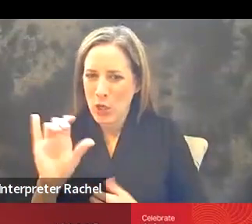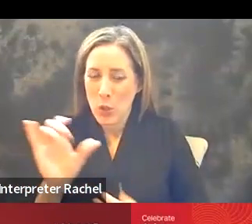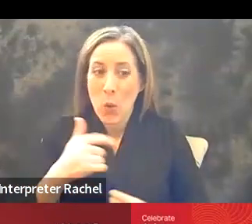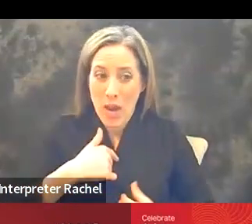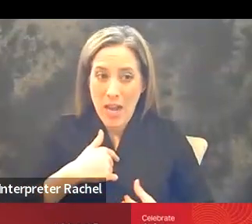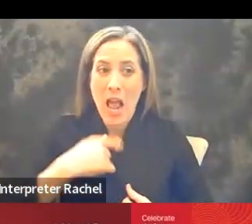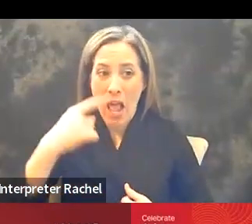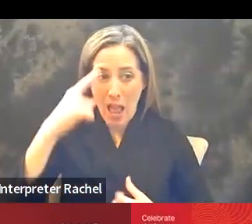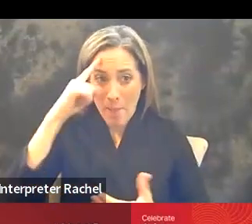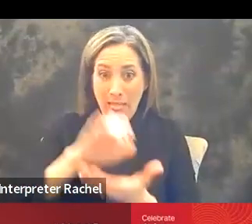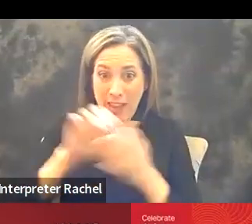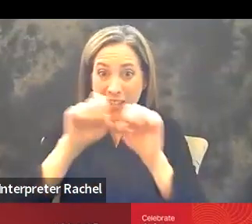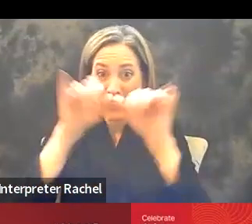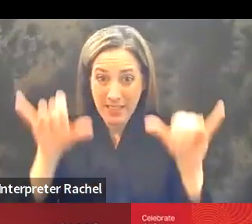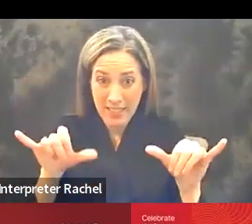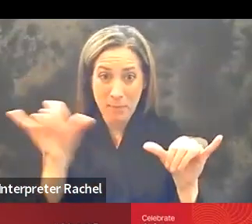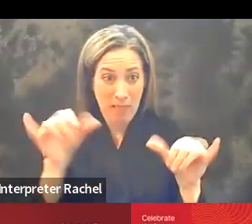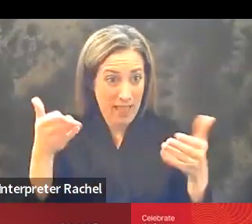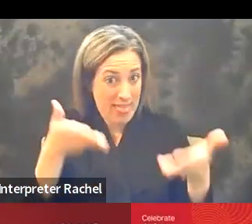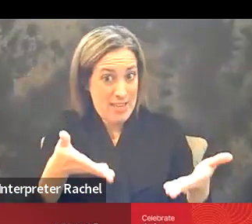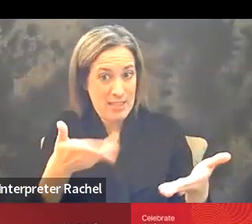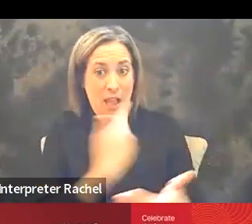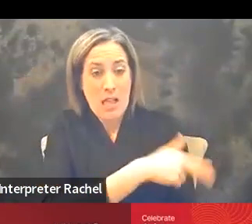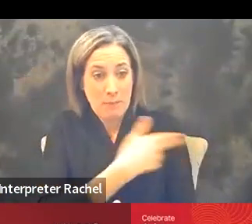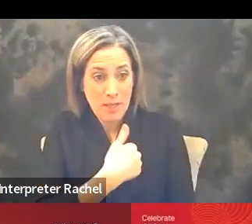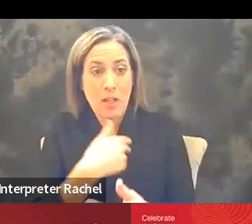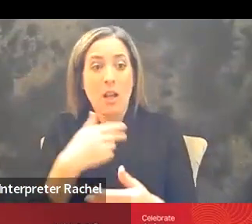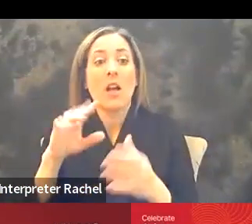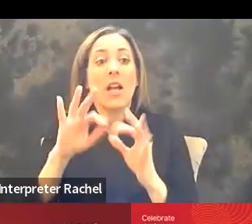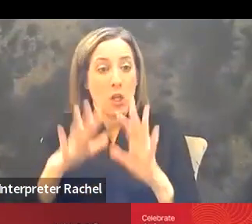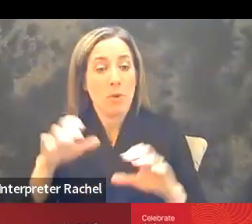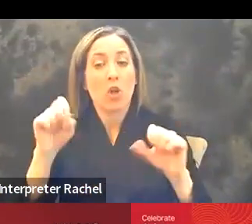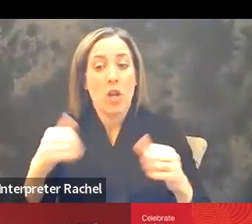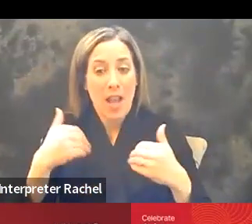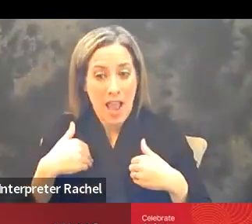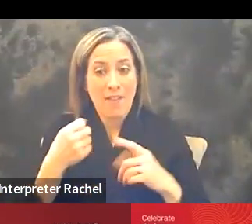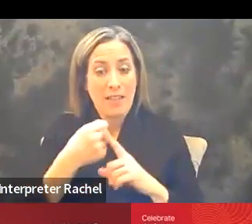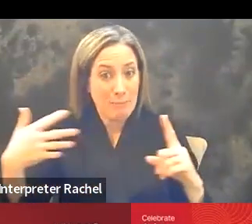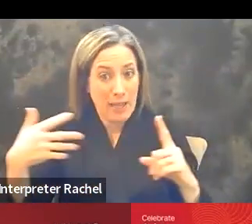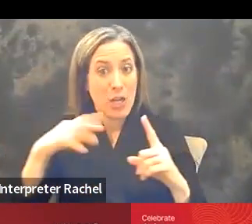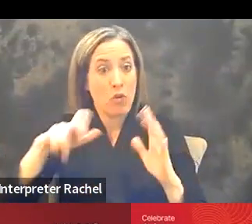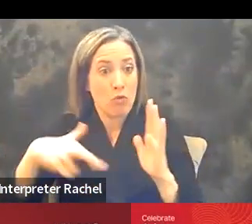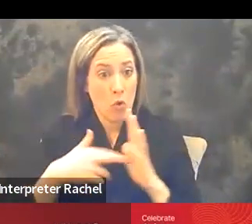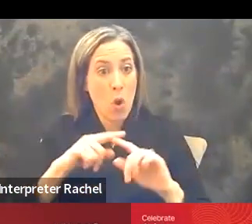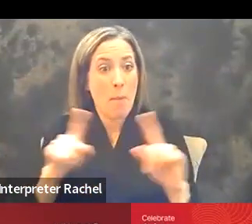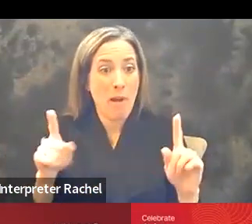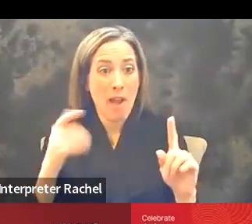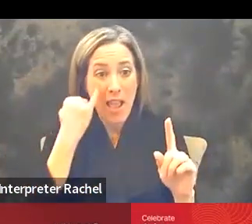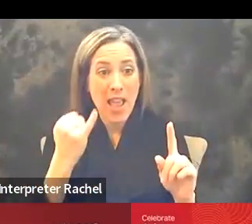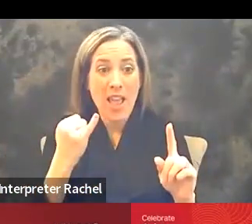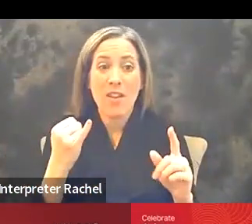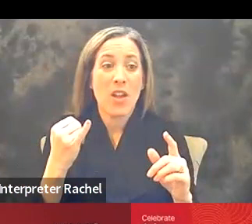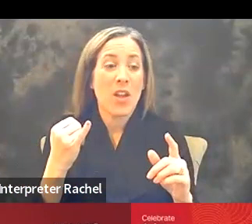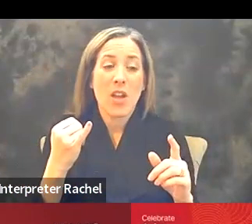believe that in systems like these, the interpreters could have a little bit of an expanded role. It's just that giving carte blanche to interpreters for